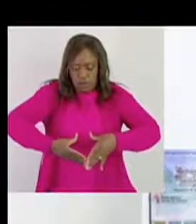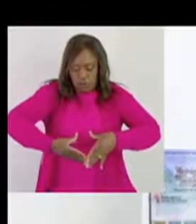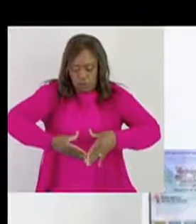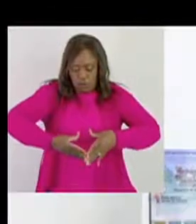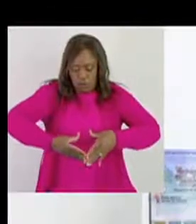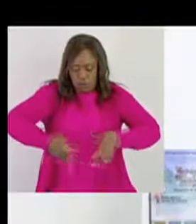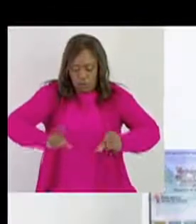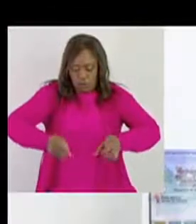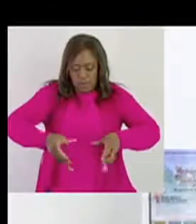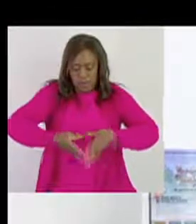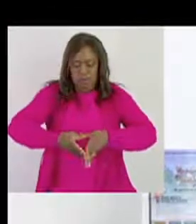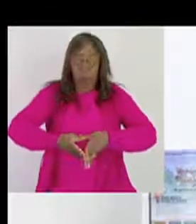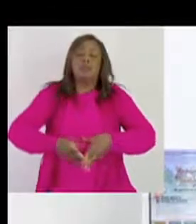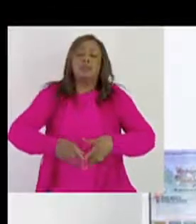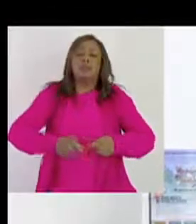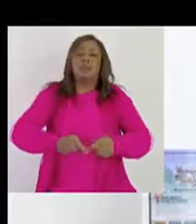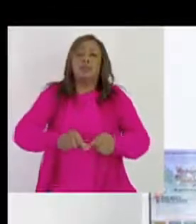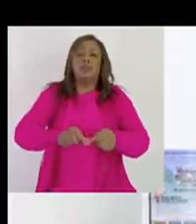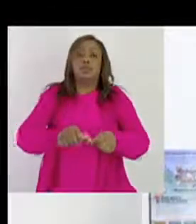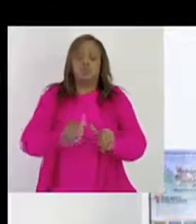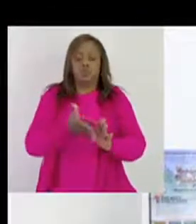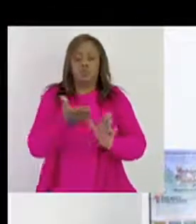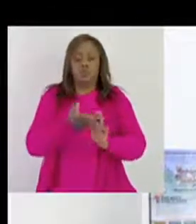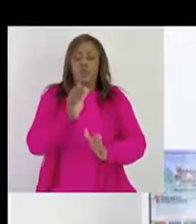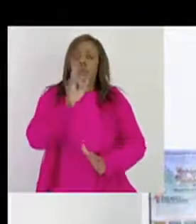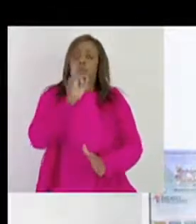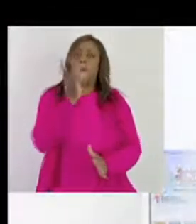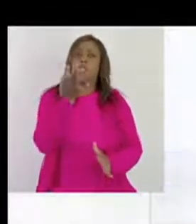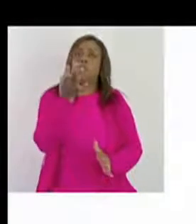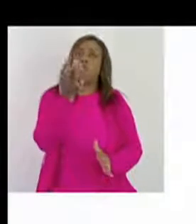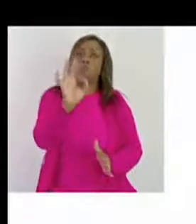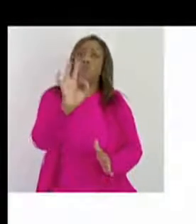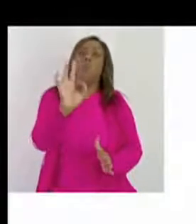Let's continue on page 19.